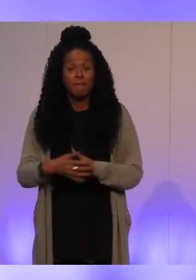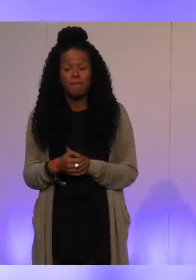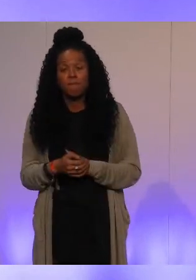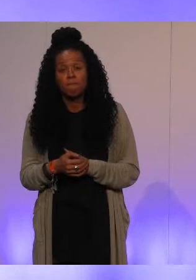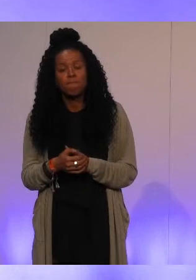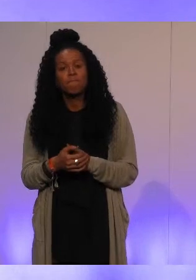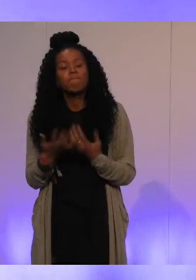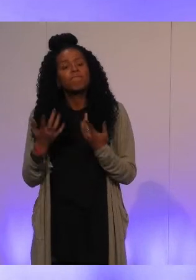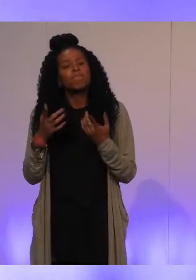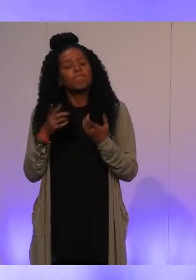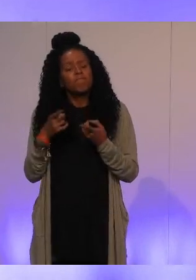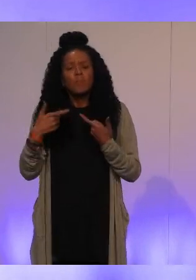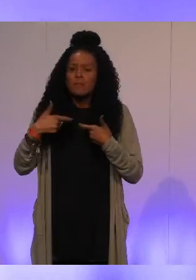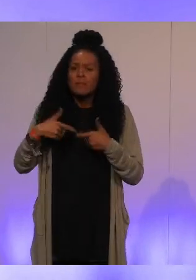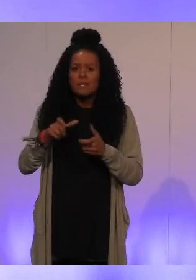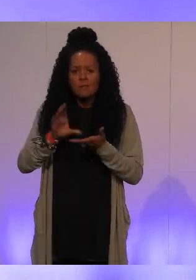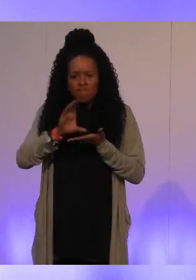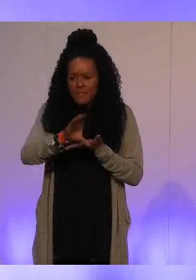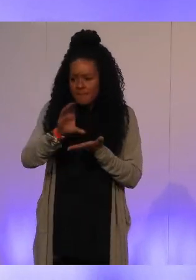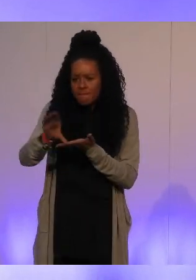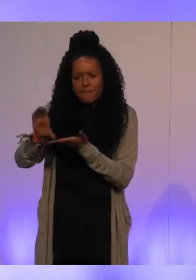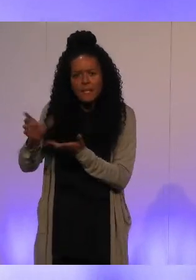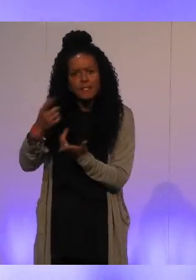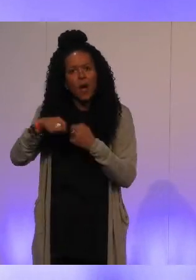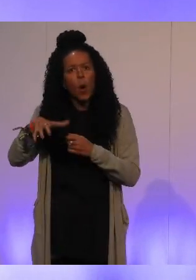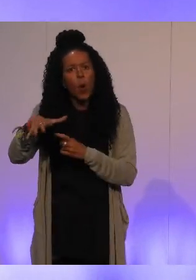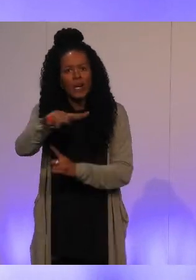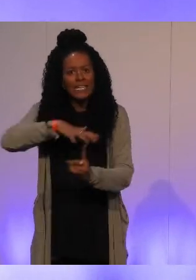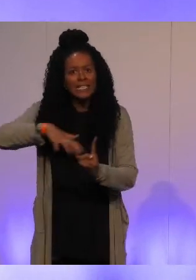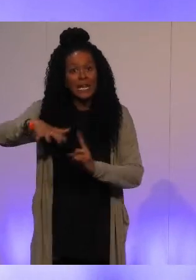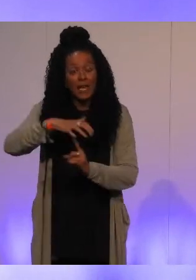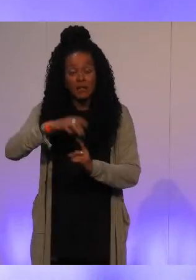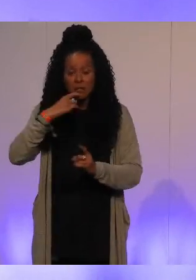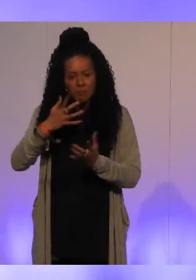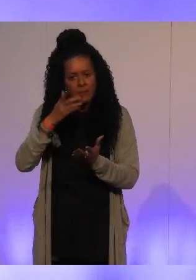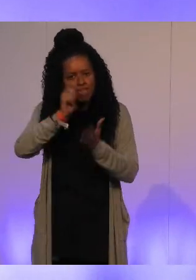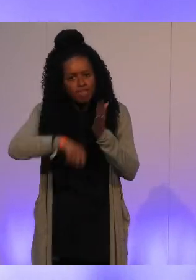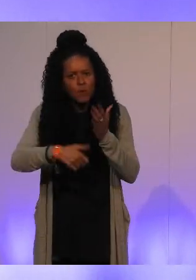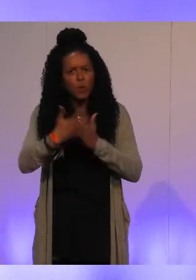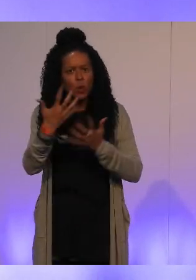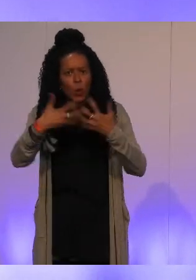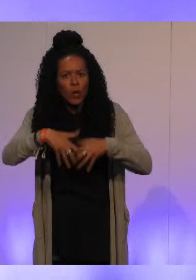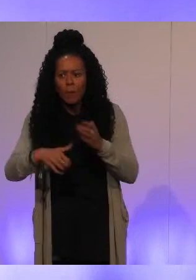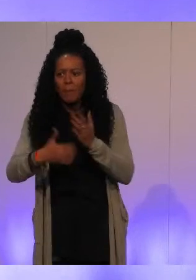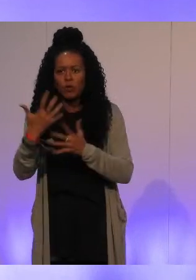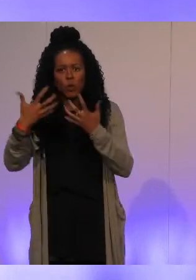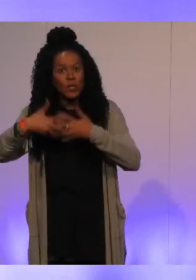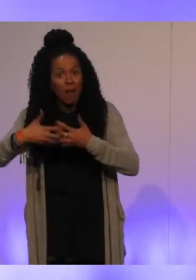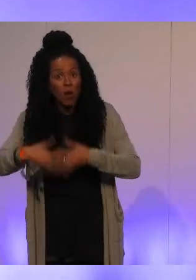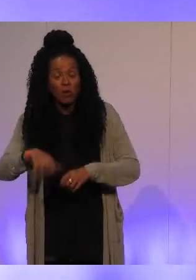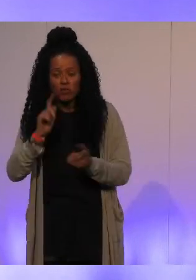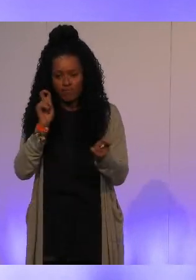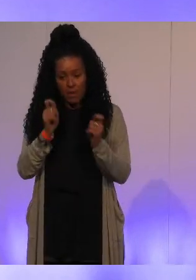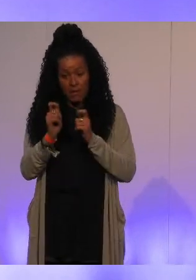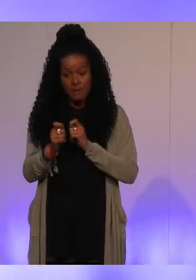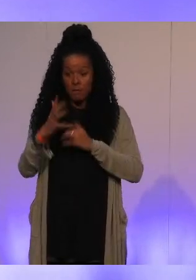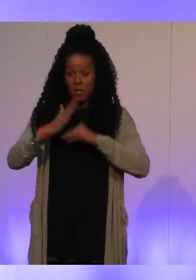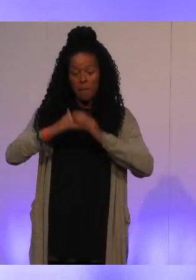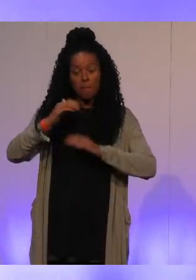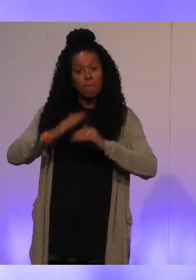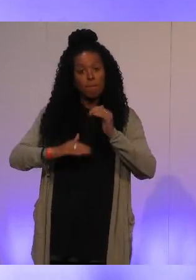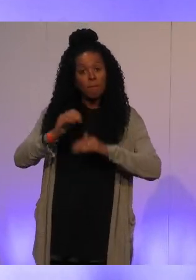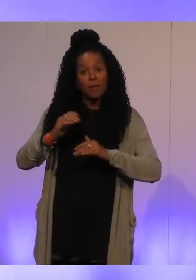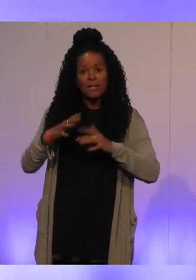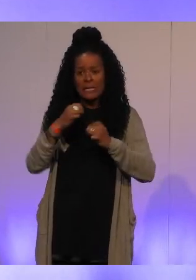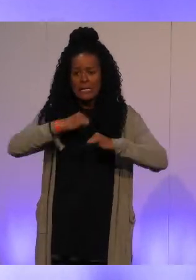same time, we've continued to invest in our own estate, in new equipment and technologies, even adapting our existing buildings